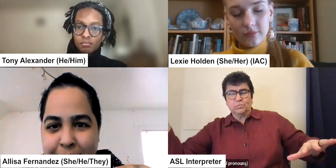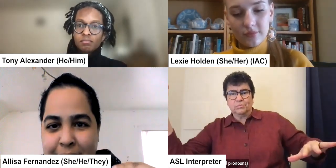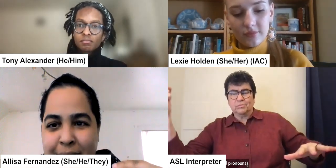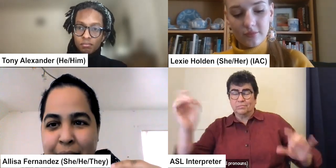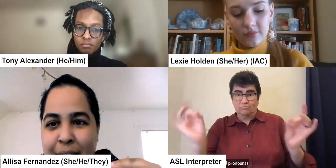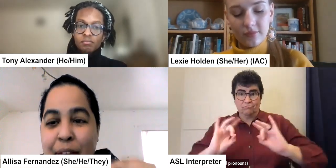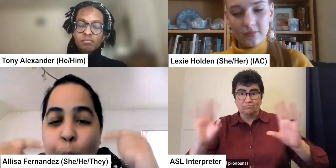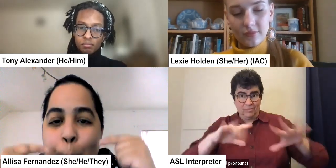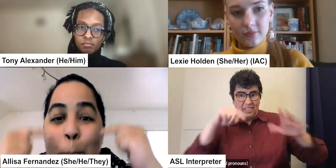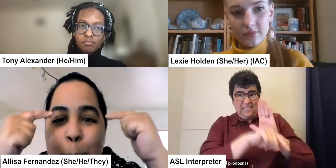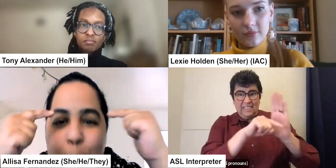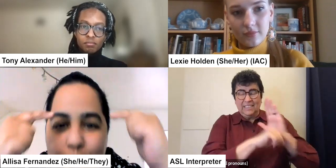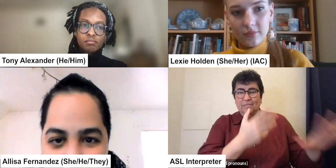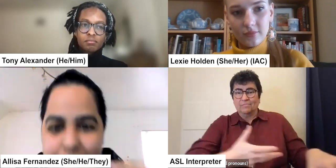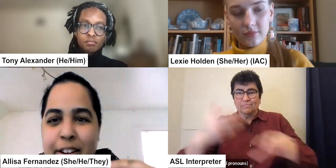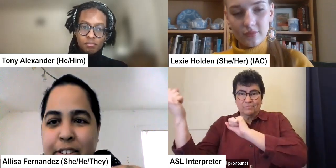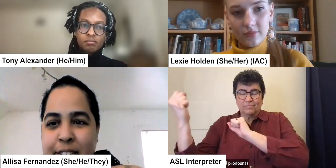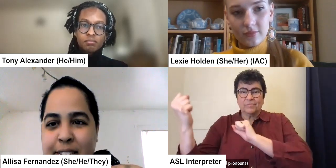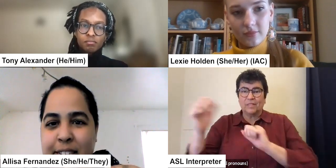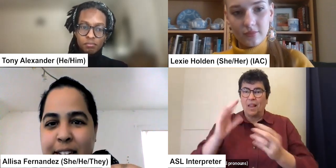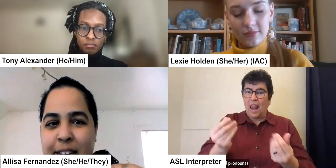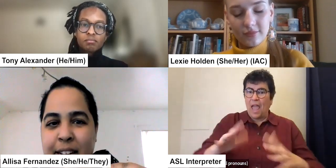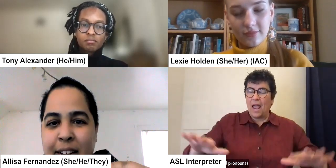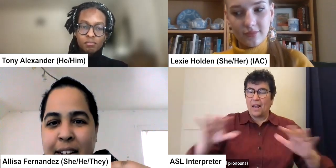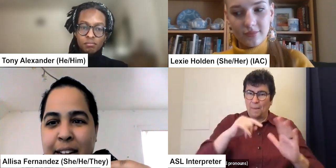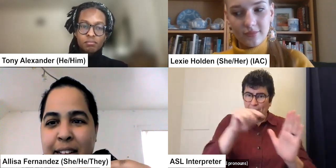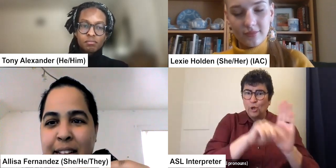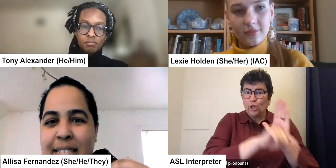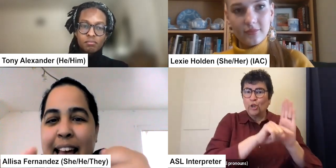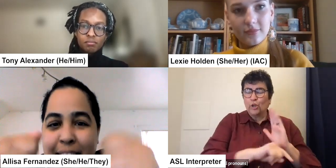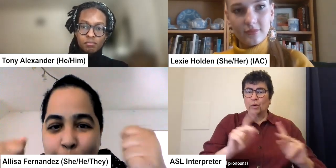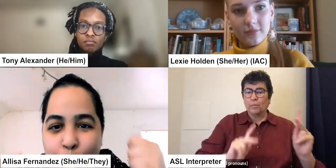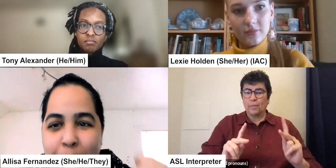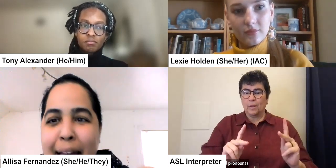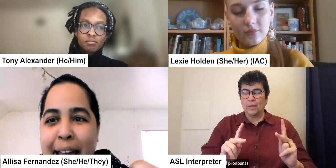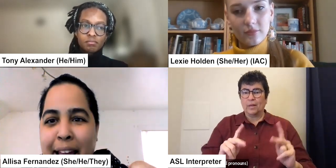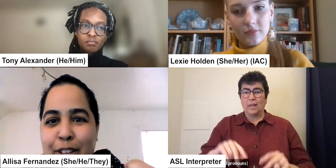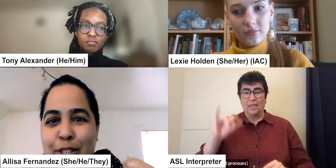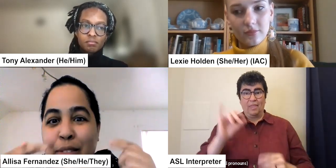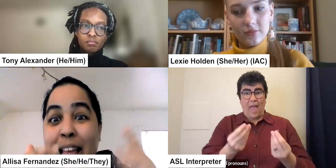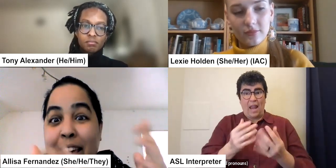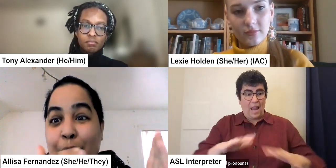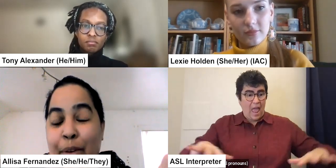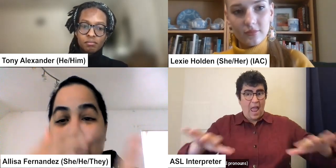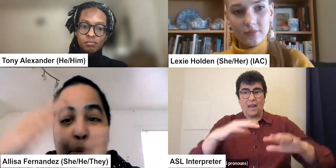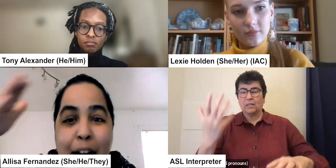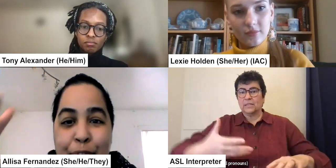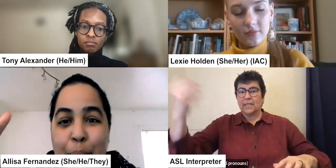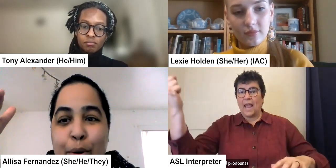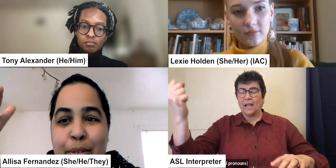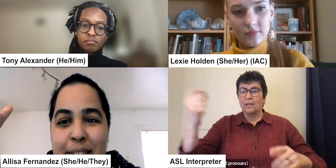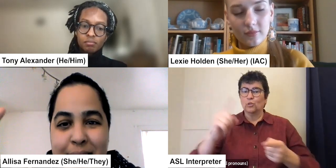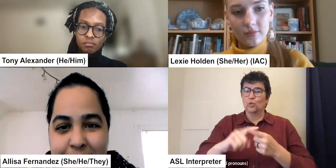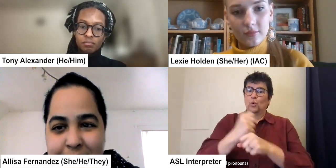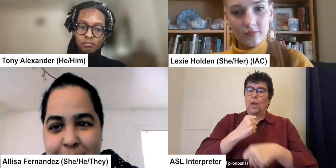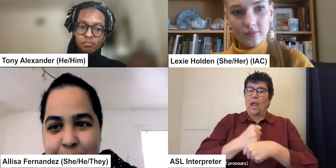violently. There were murders taken away so that they can create